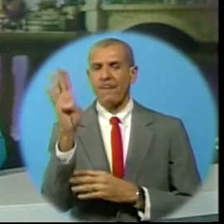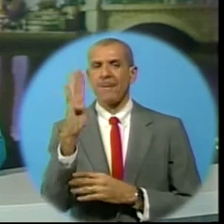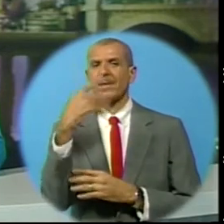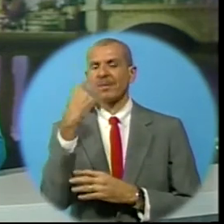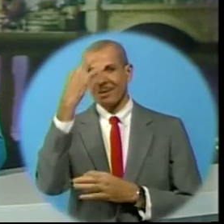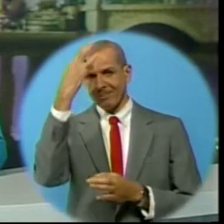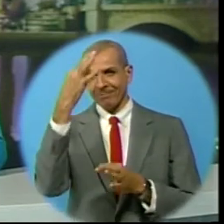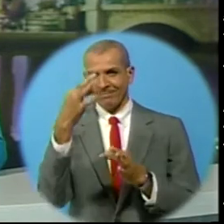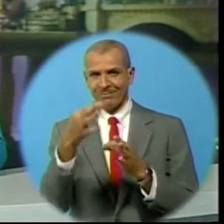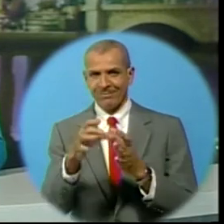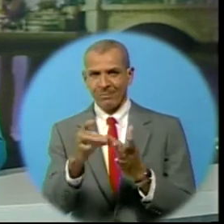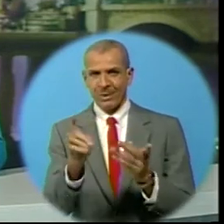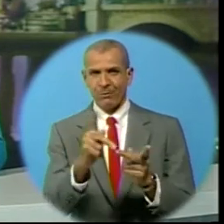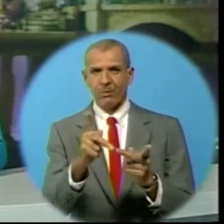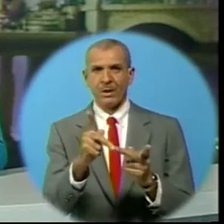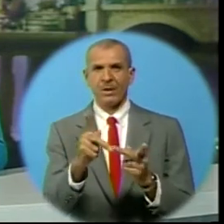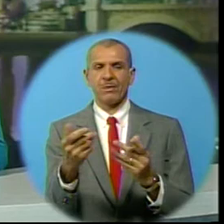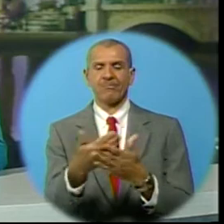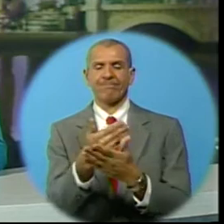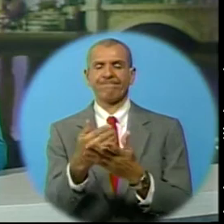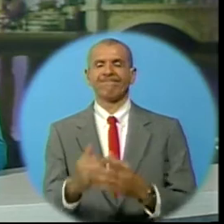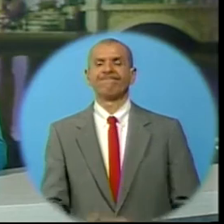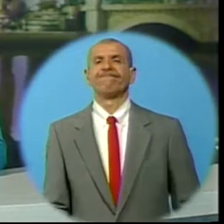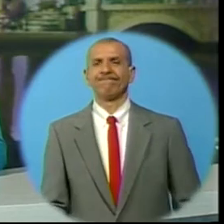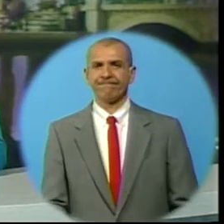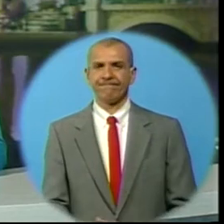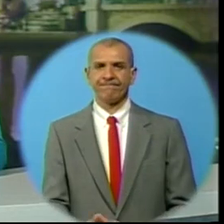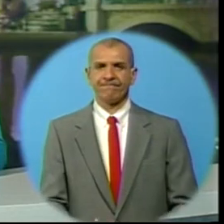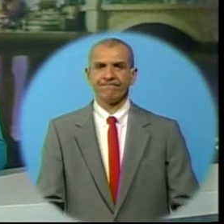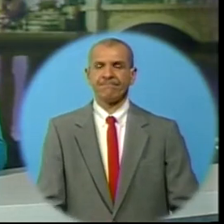choice for the new agency.